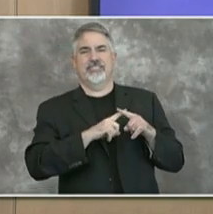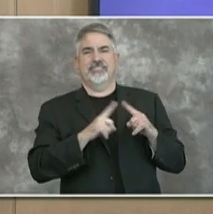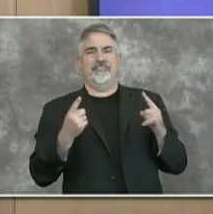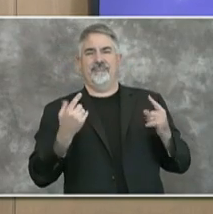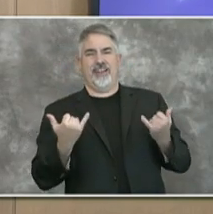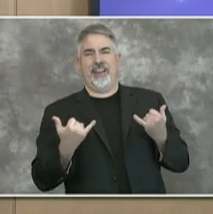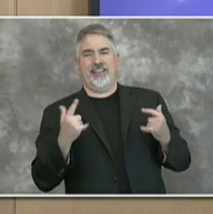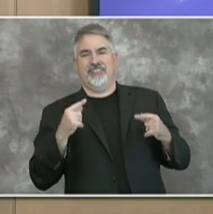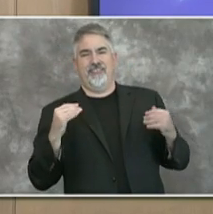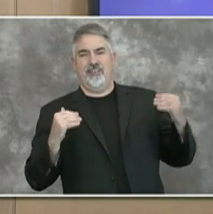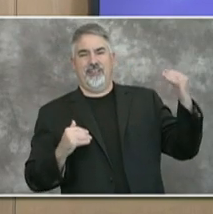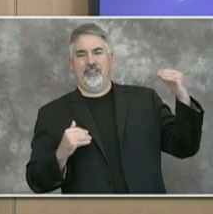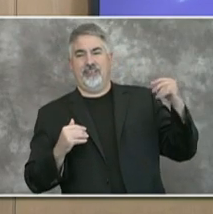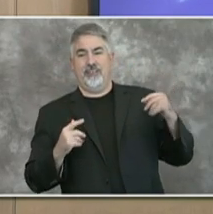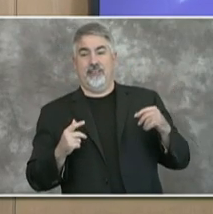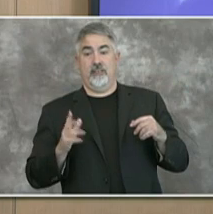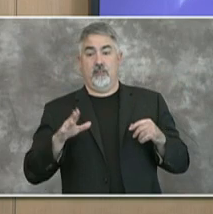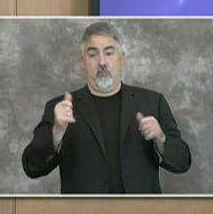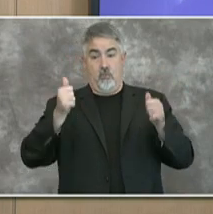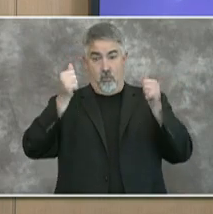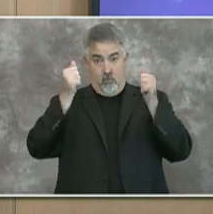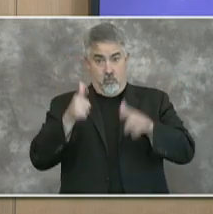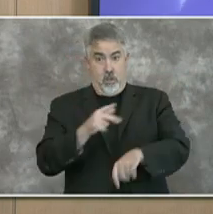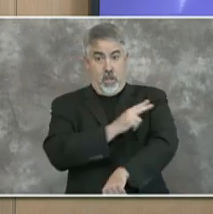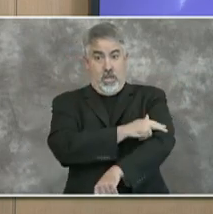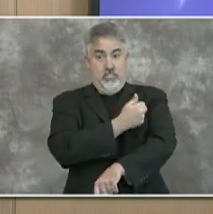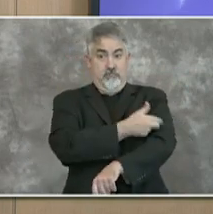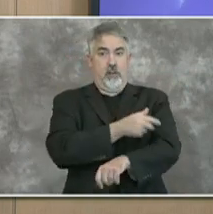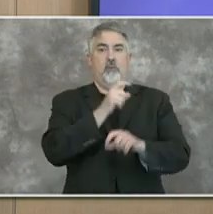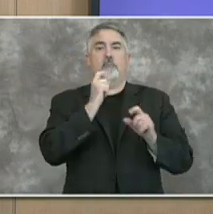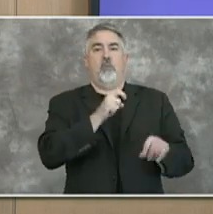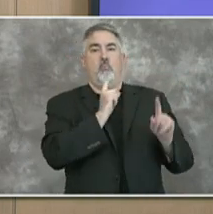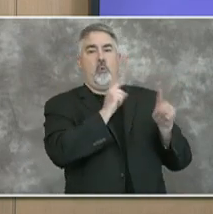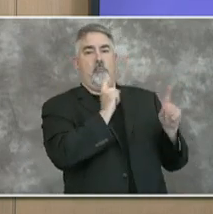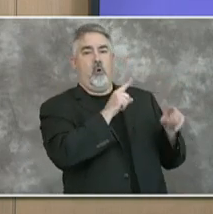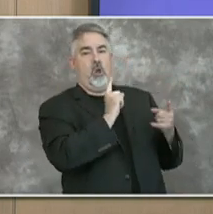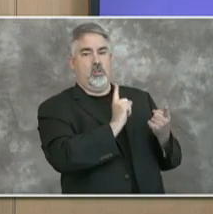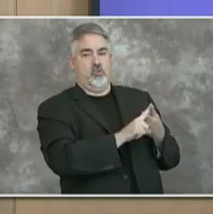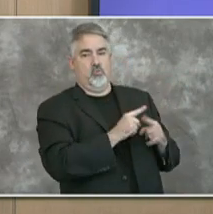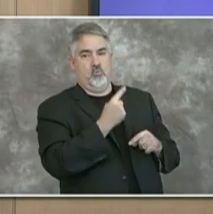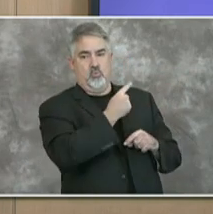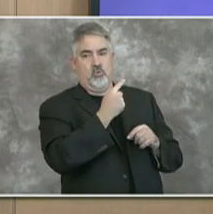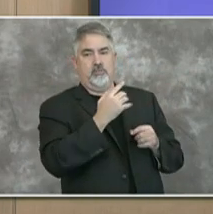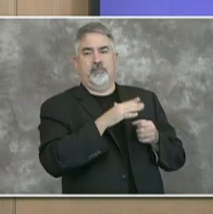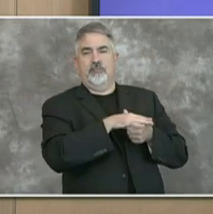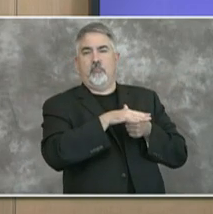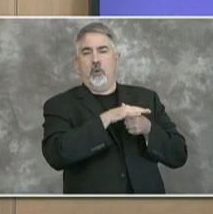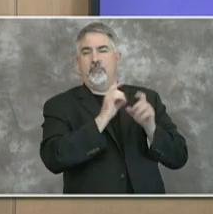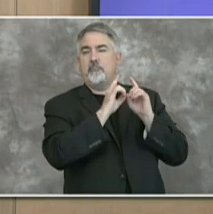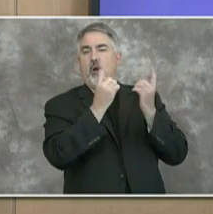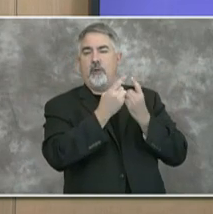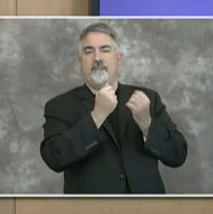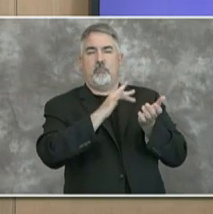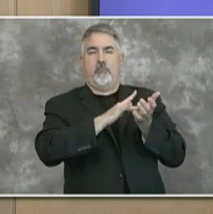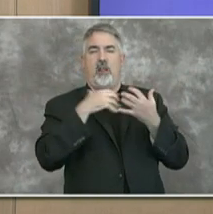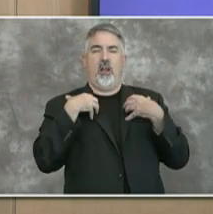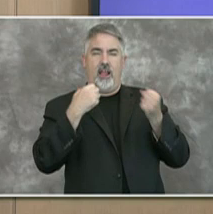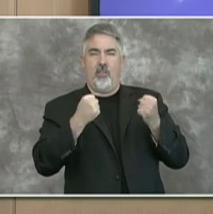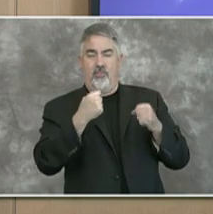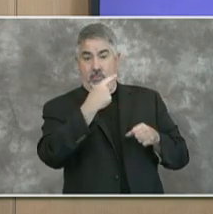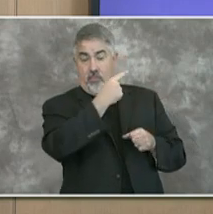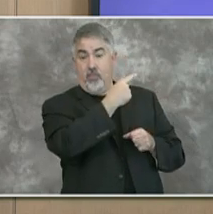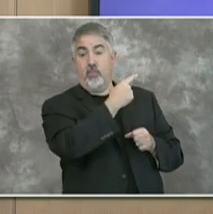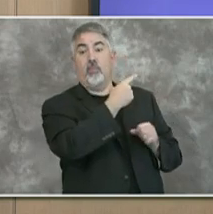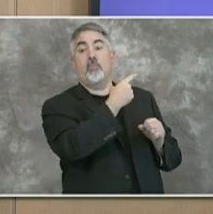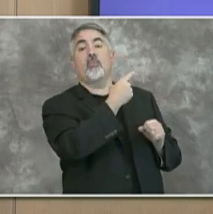hospitals in the state of California are reporting up to the California Department of Public Health their total number of beds, their total number of patients, total